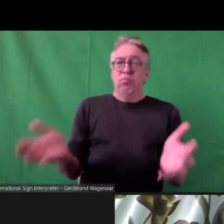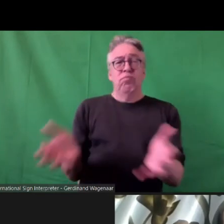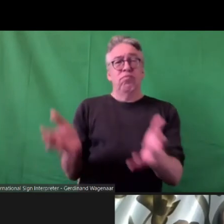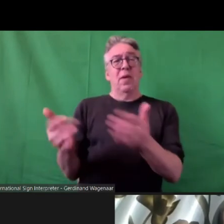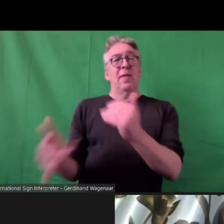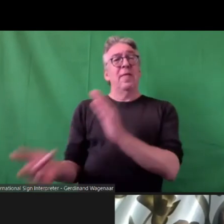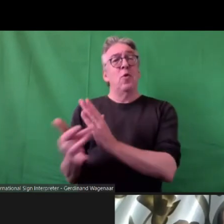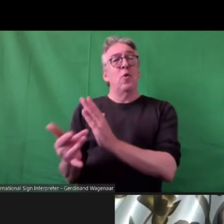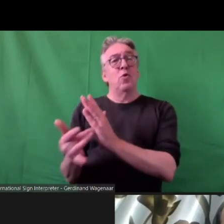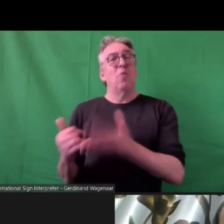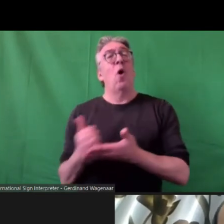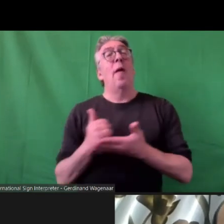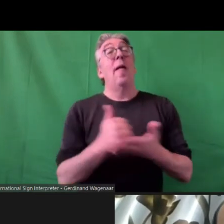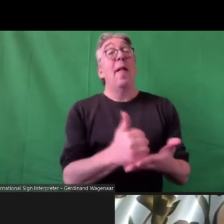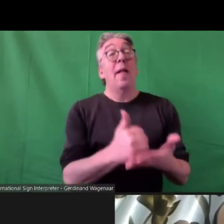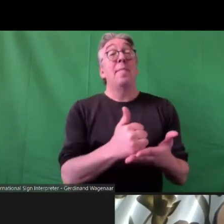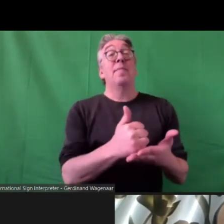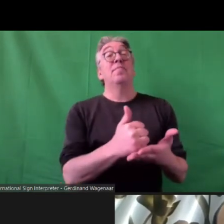disability employment generation?